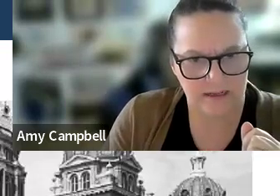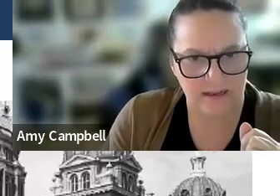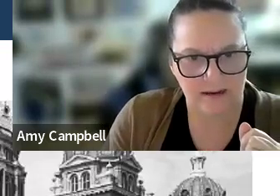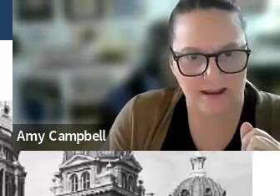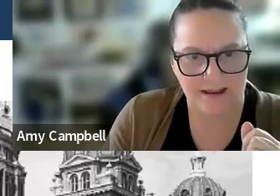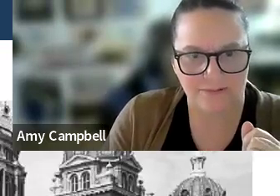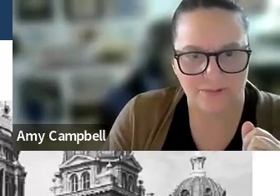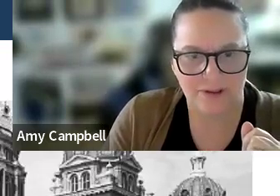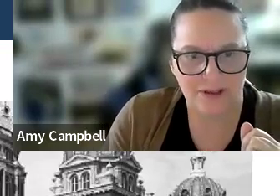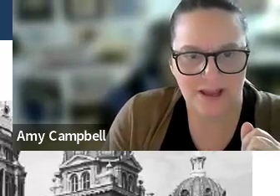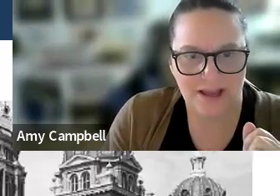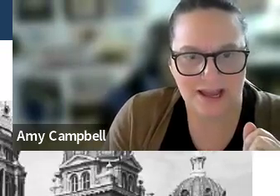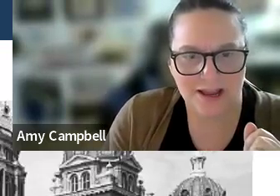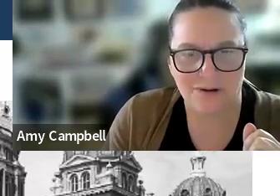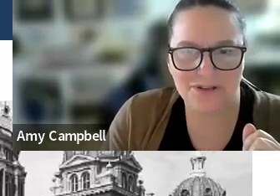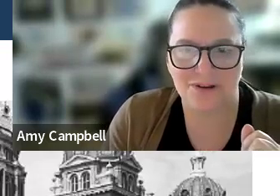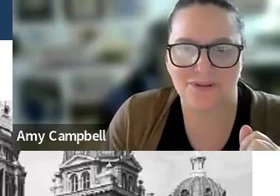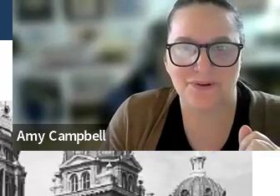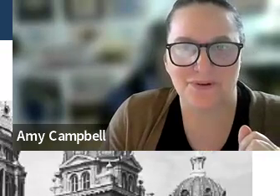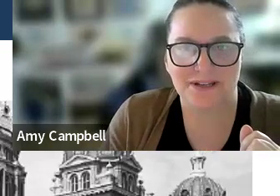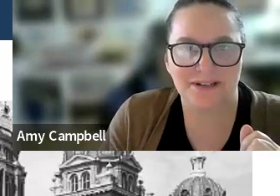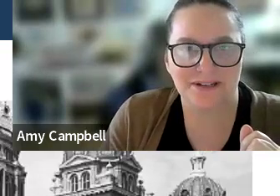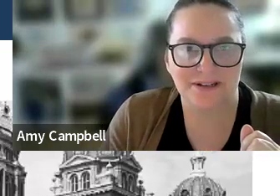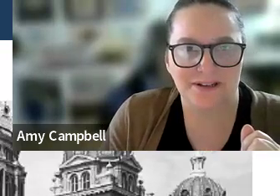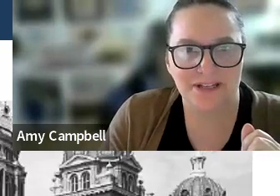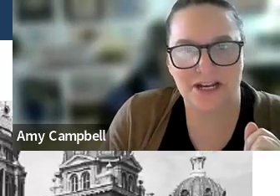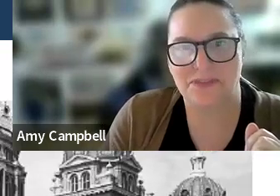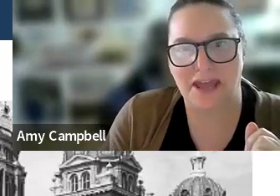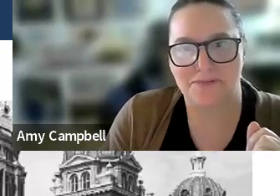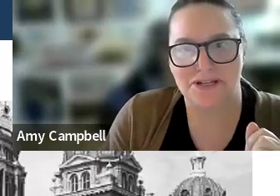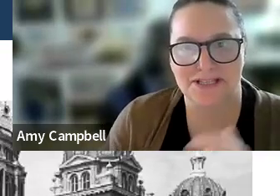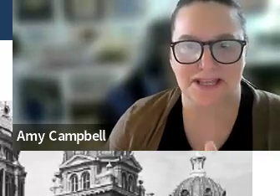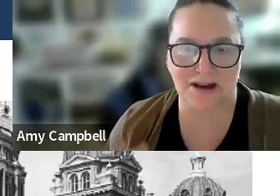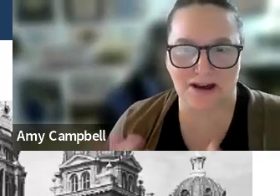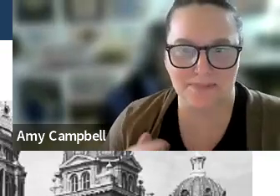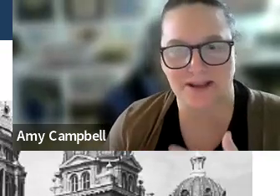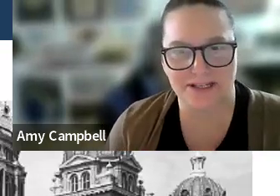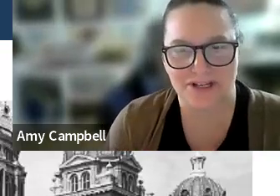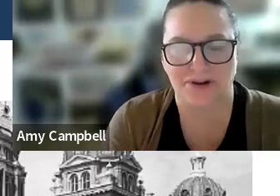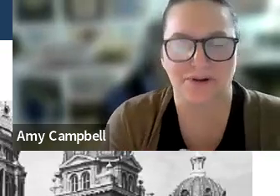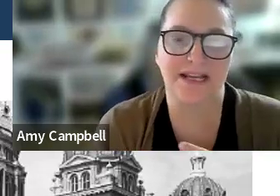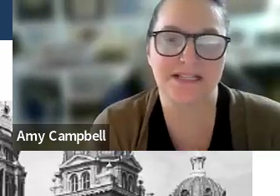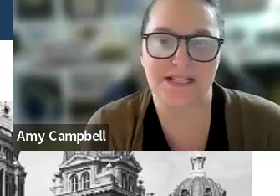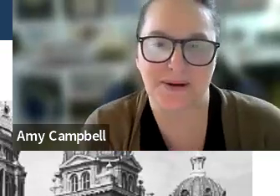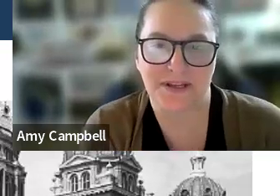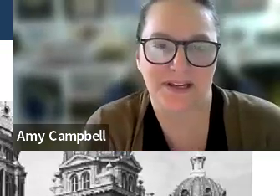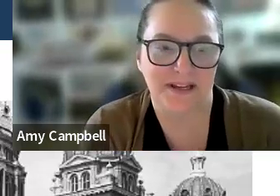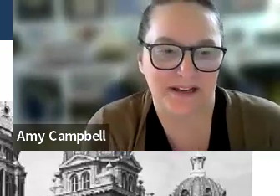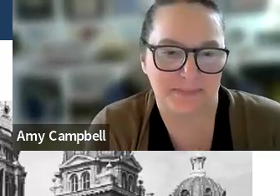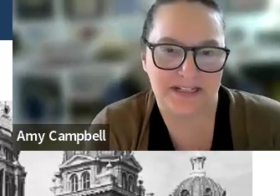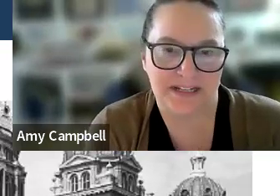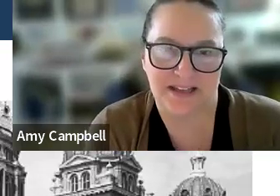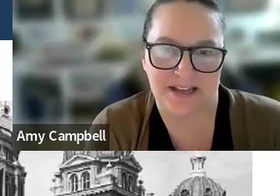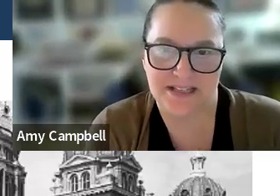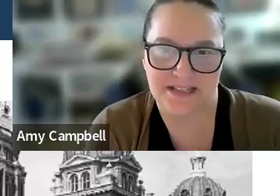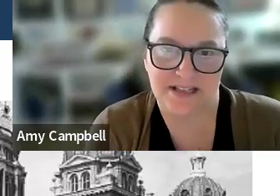wasn't. I always go through and clean up the captions that they automatically generate. So